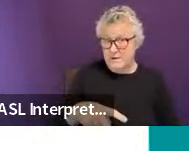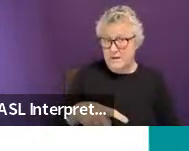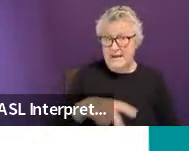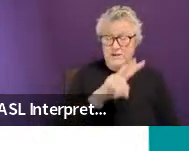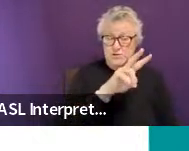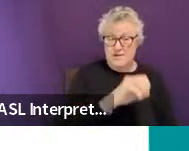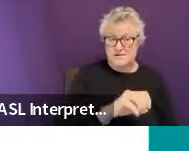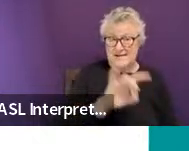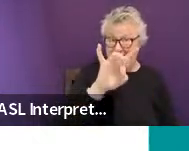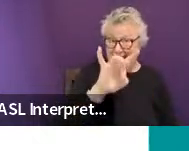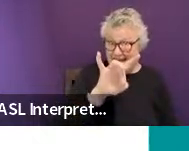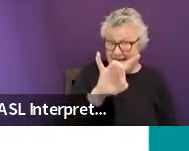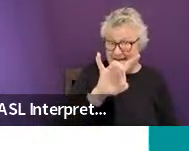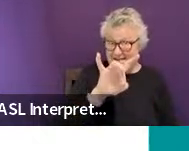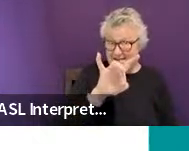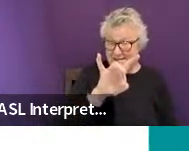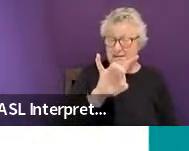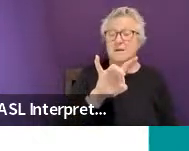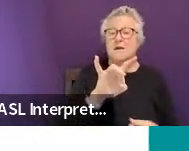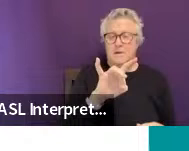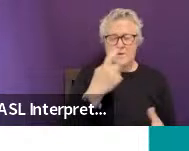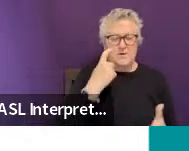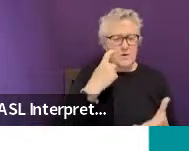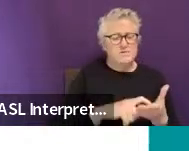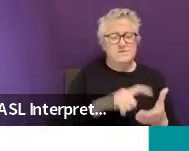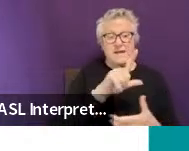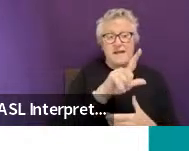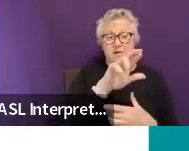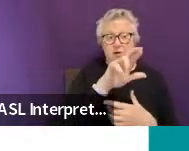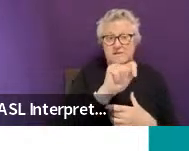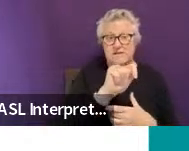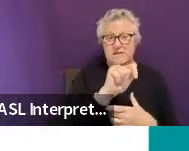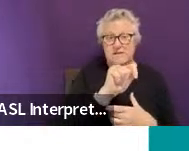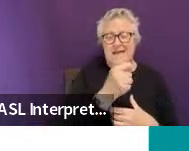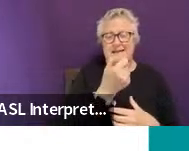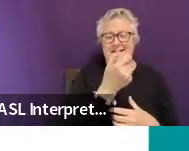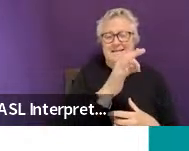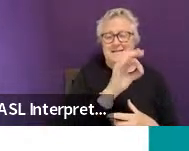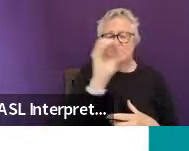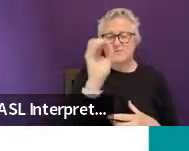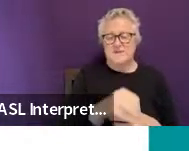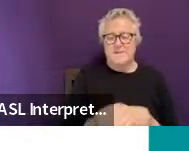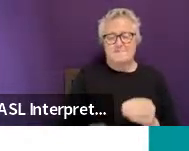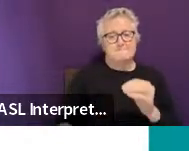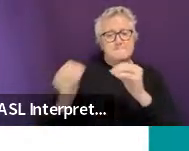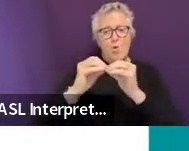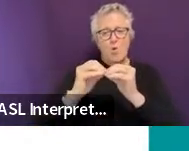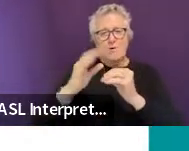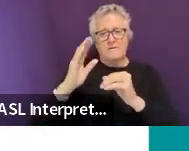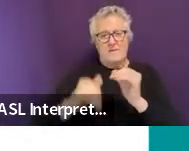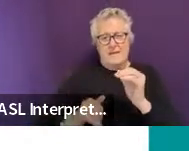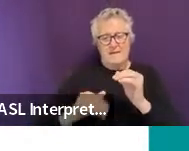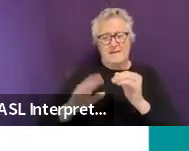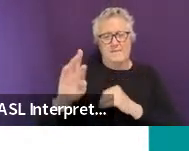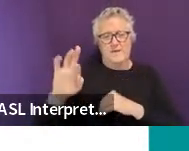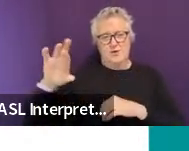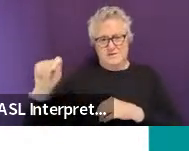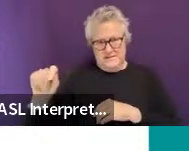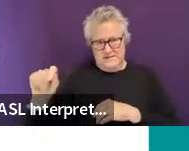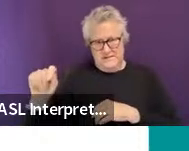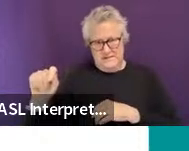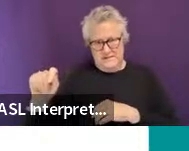me, we noted that LRT had a 19 to 25% more riders than BRT. That delta has increased in our